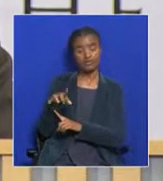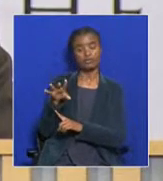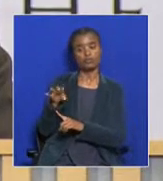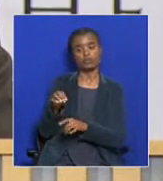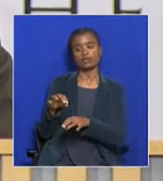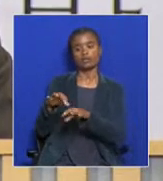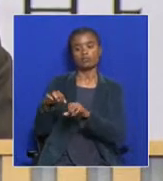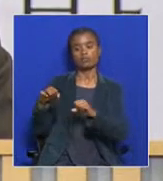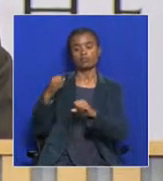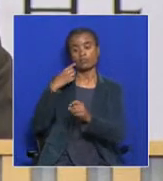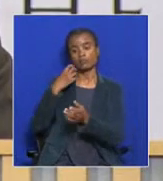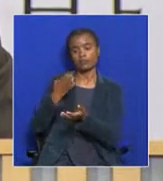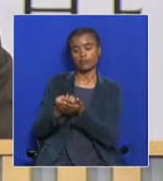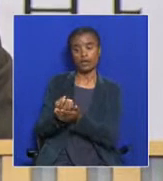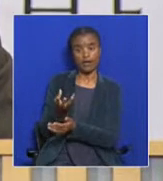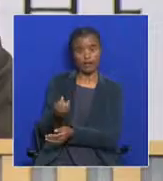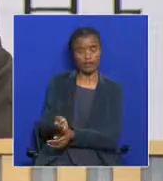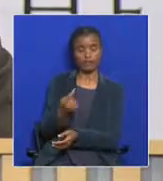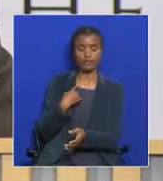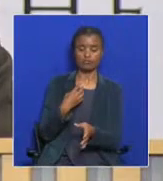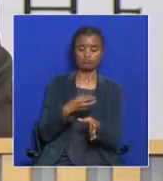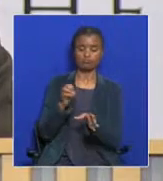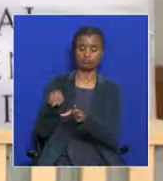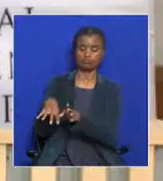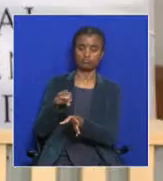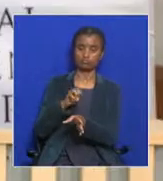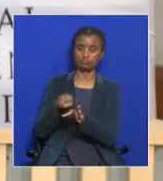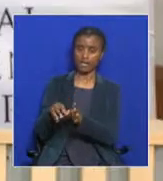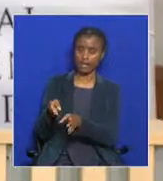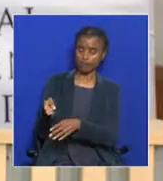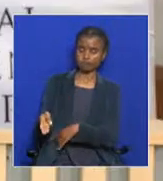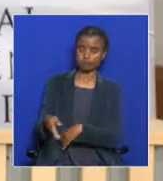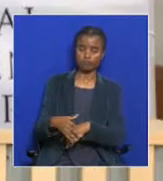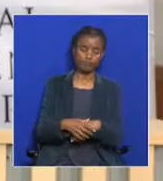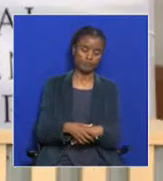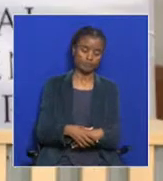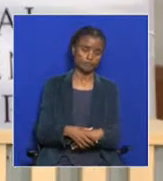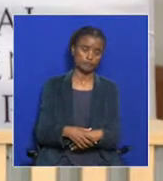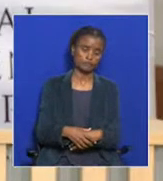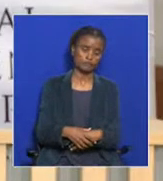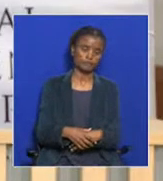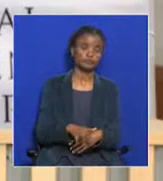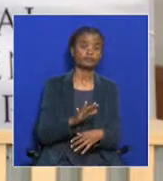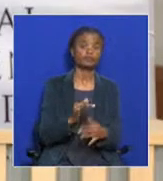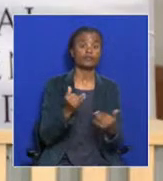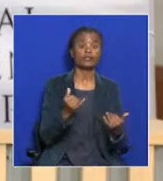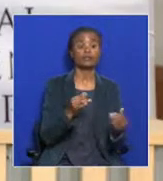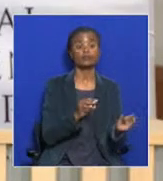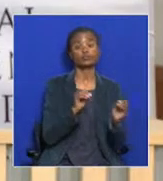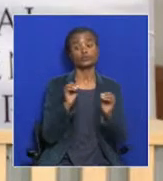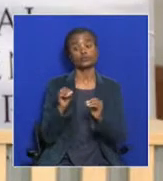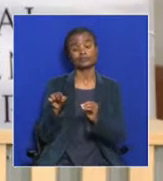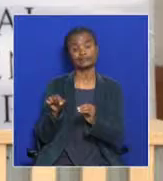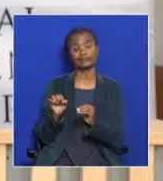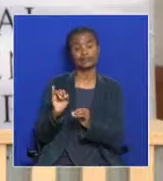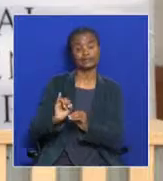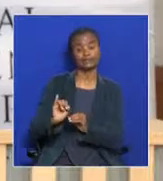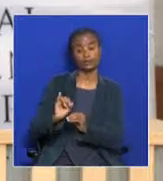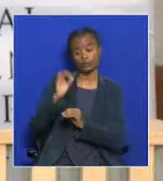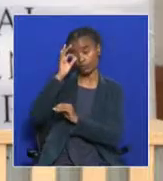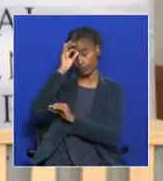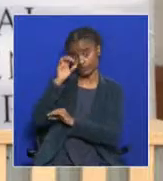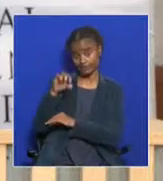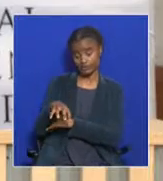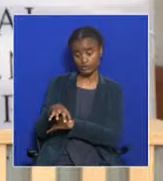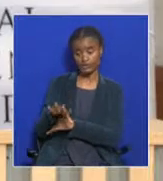not. So you got to Isipingo then and you requested for the bags.